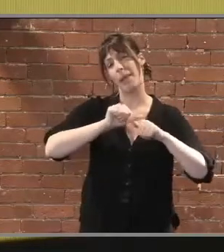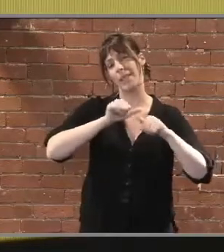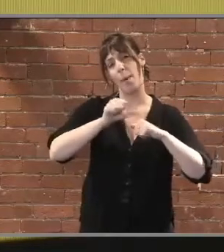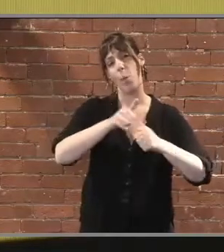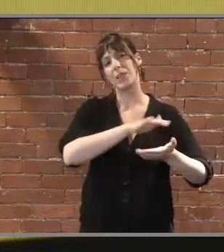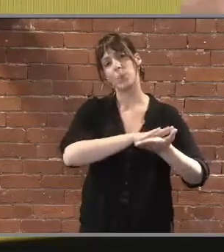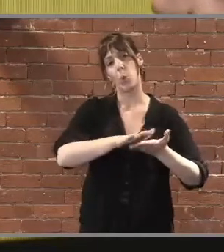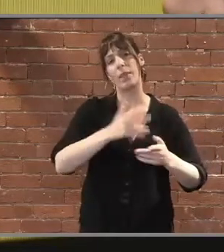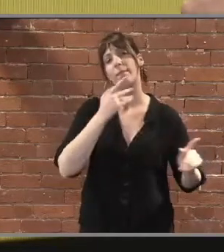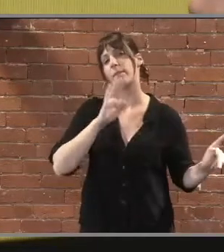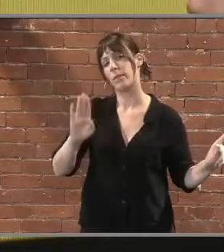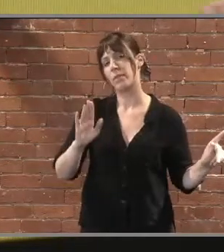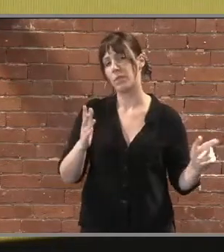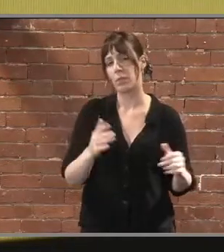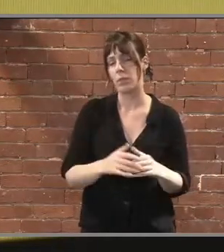smoother.